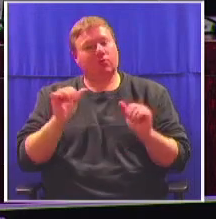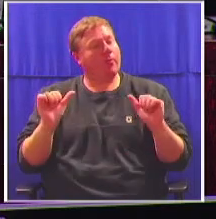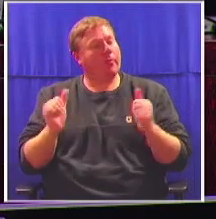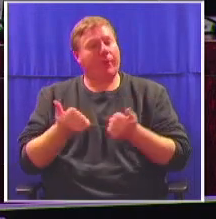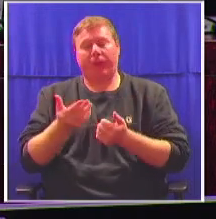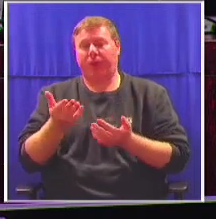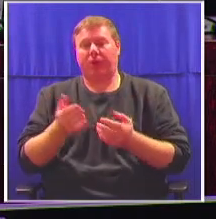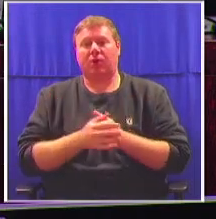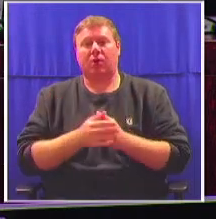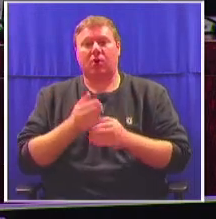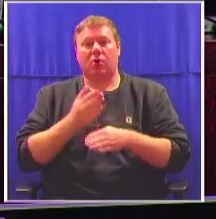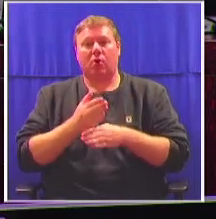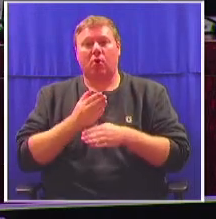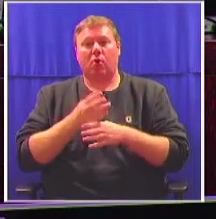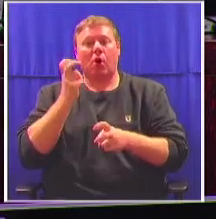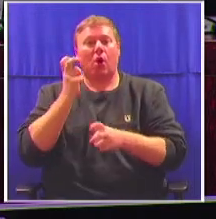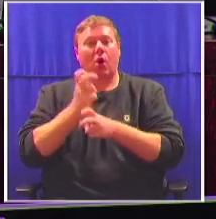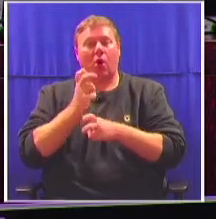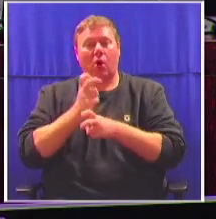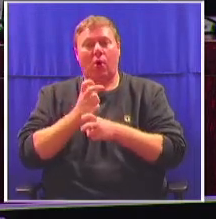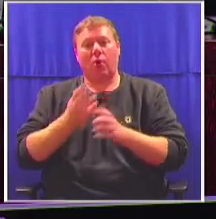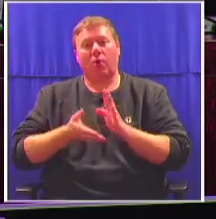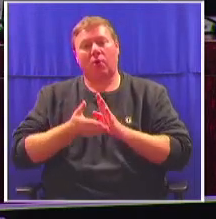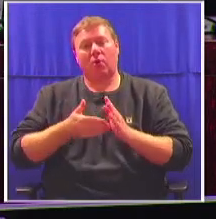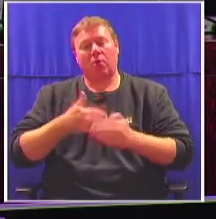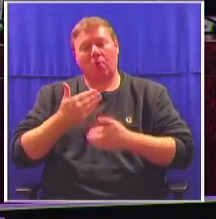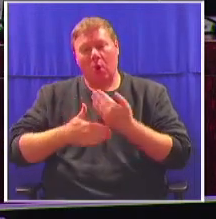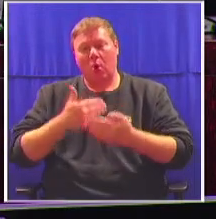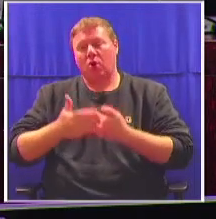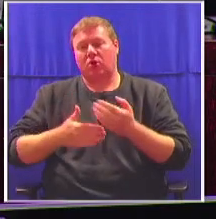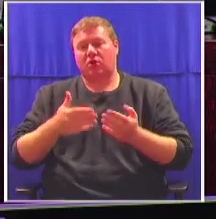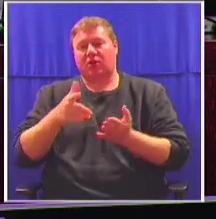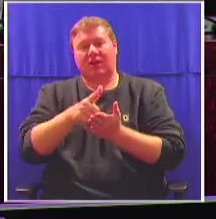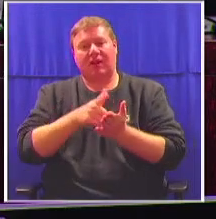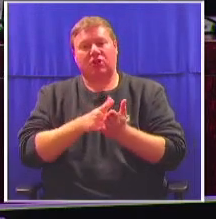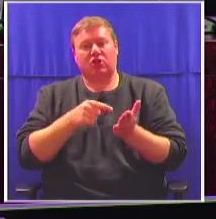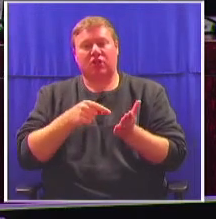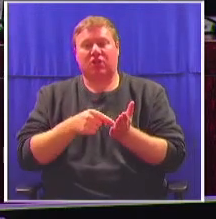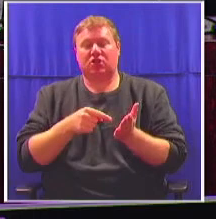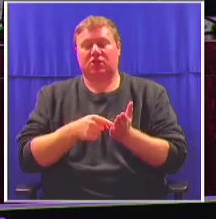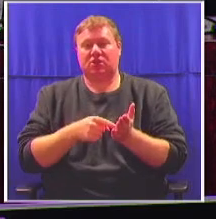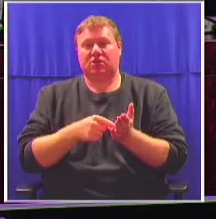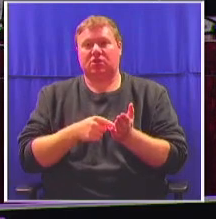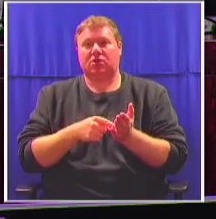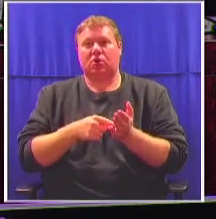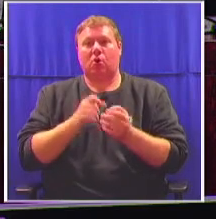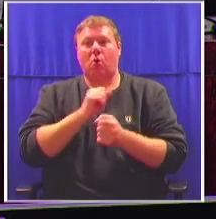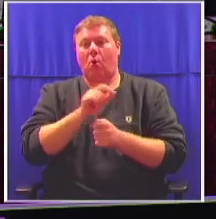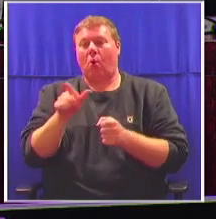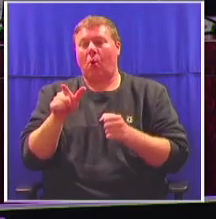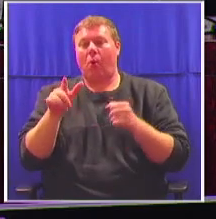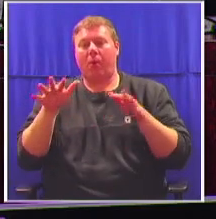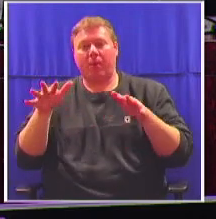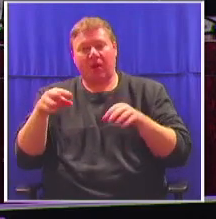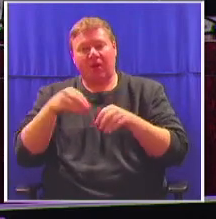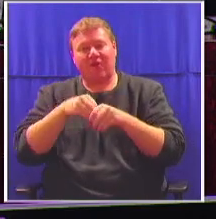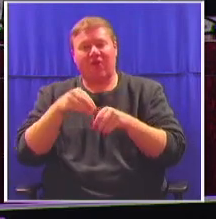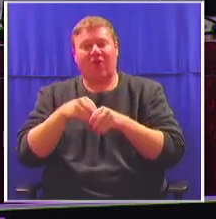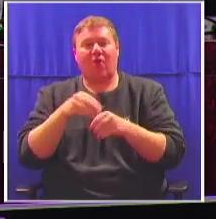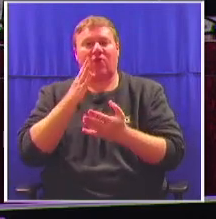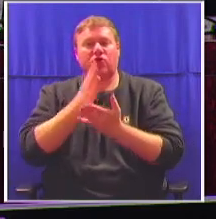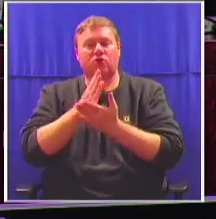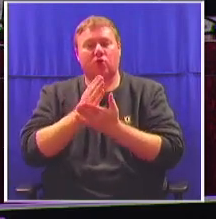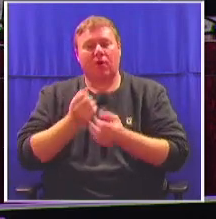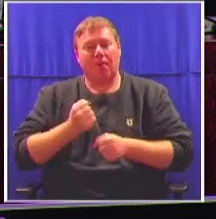to process the legislation, and all those organizations and individuals who made